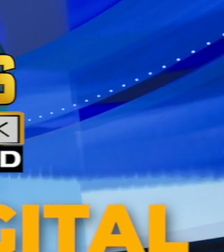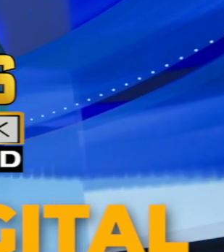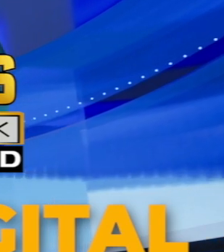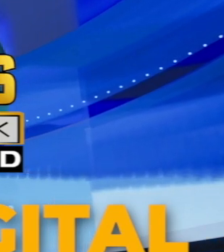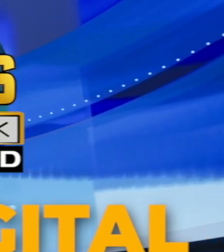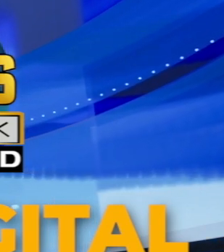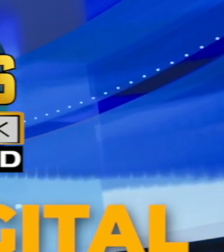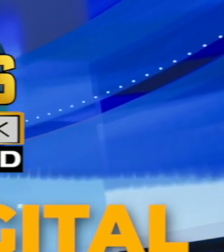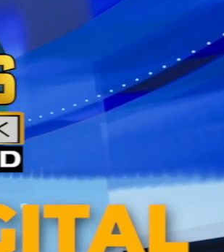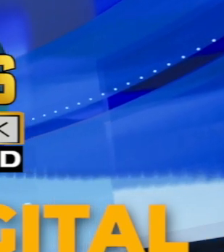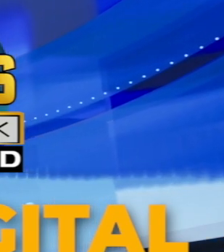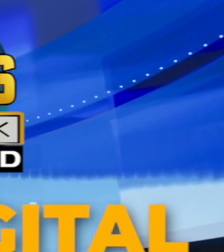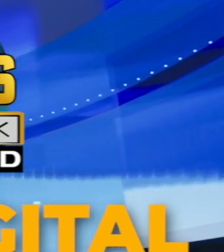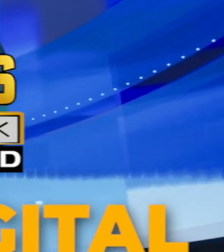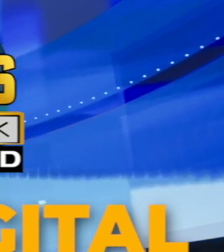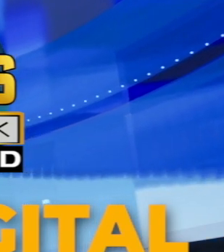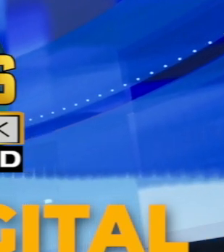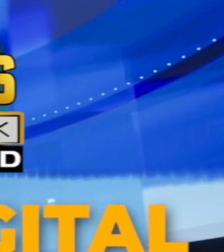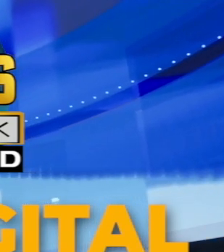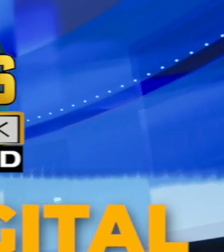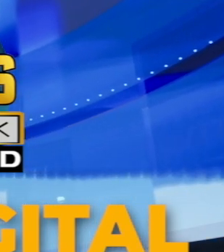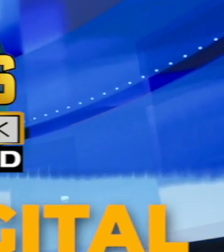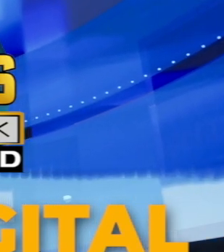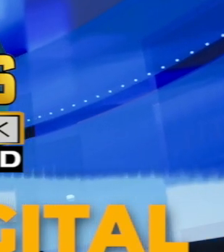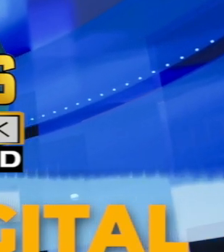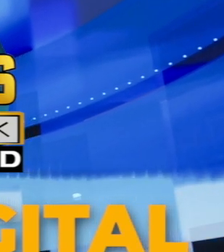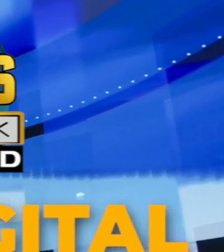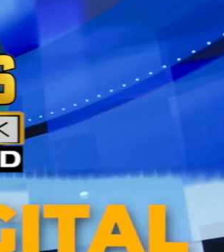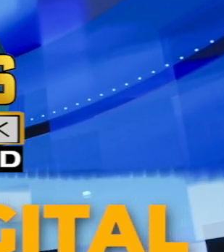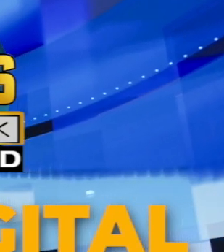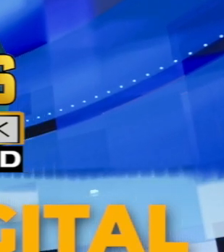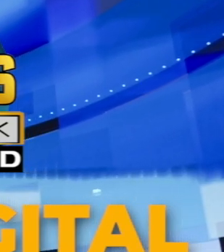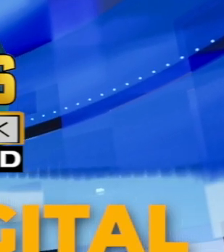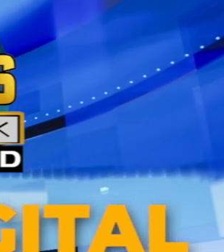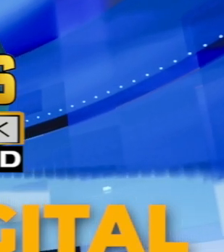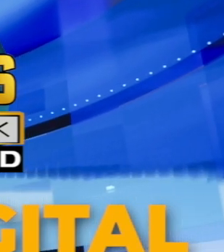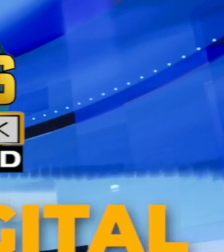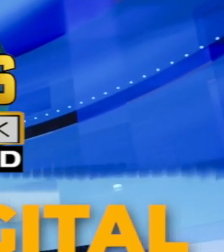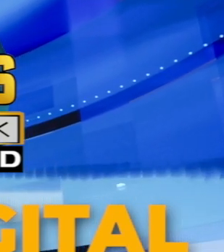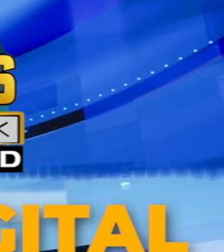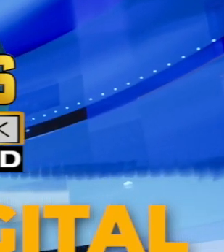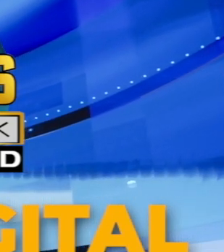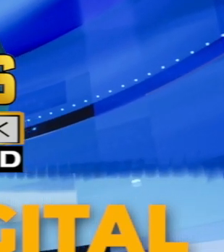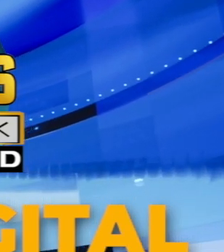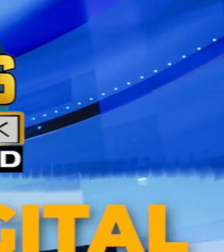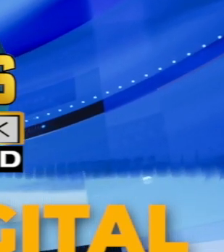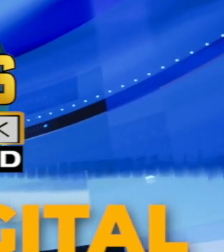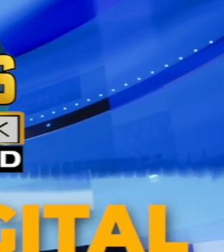Subscribe to our YouTube channel and visit us on our website at ZNSBahamas.com.